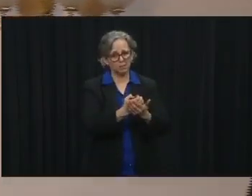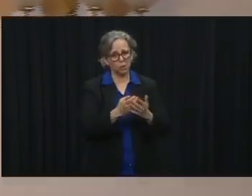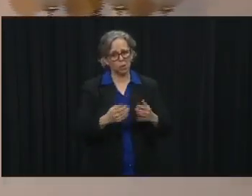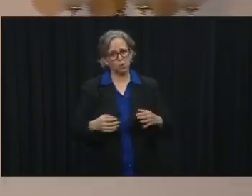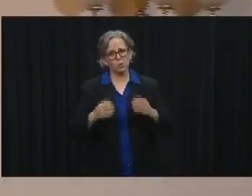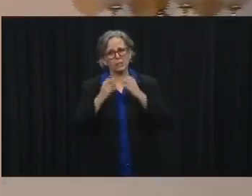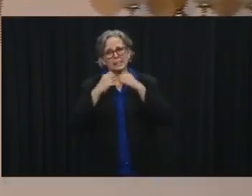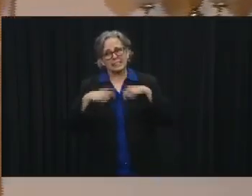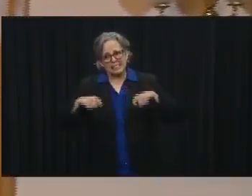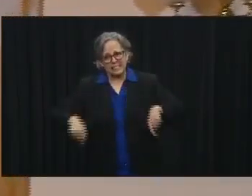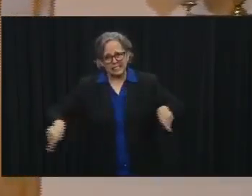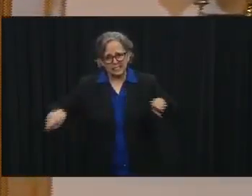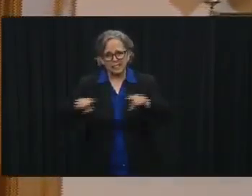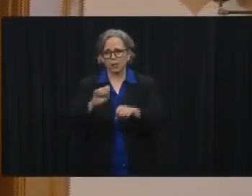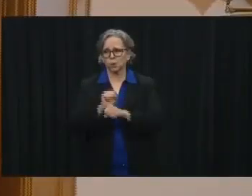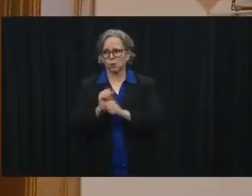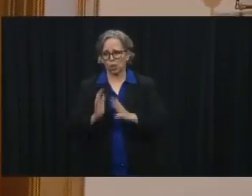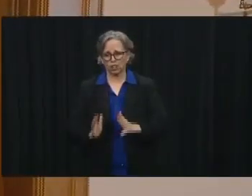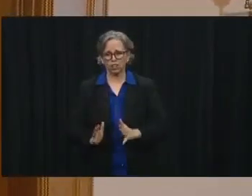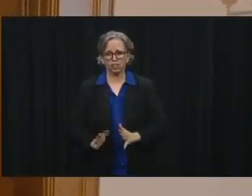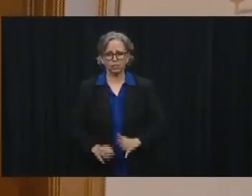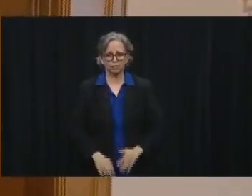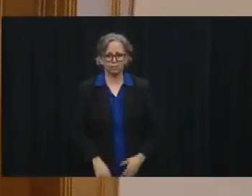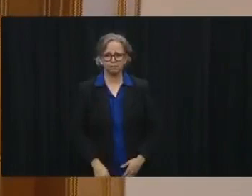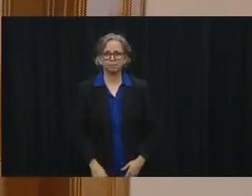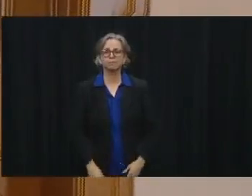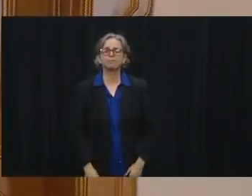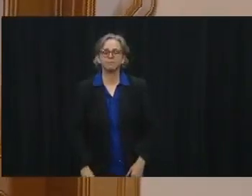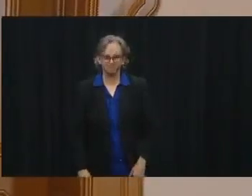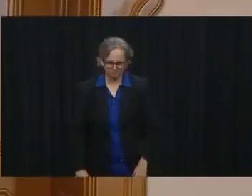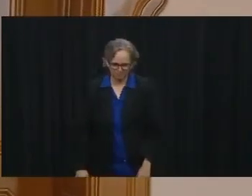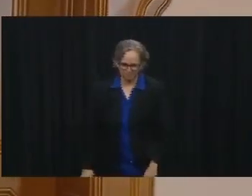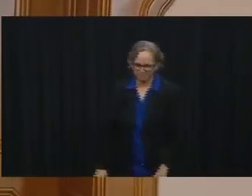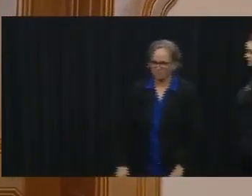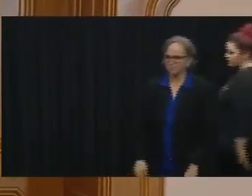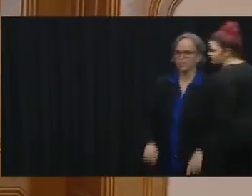questions. Governor, thank you very much. After